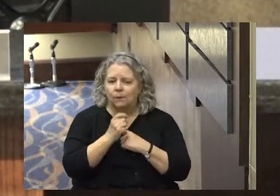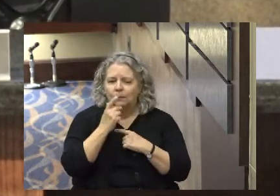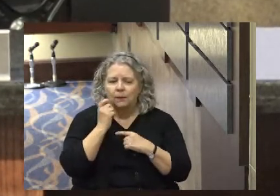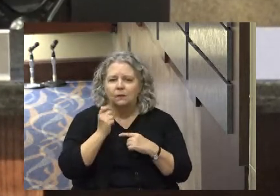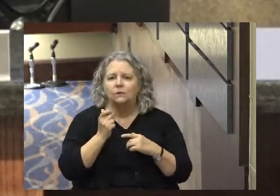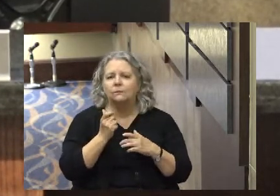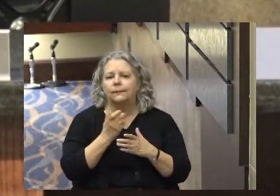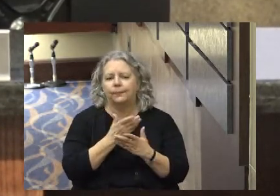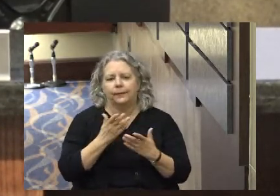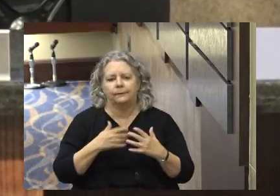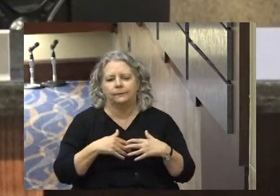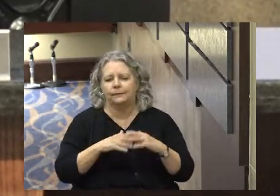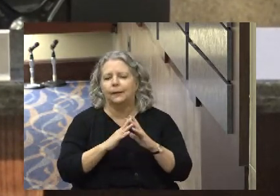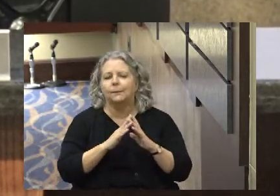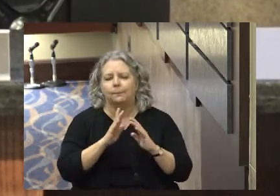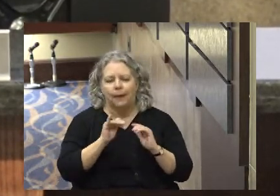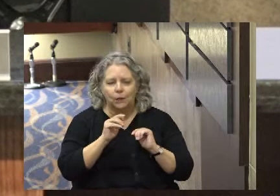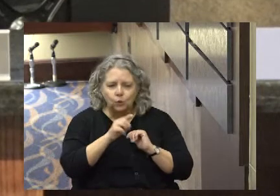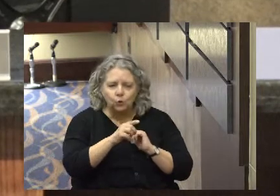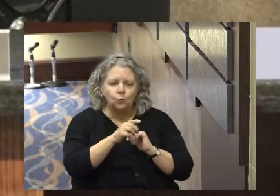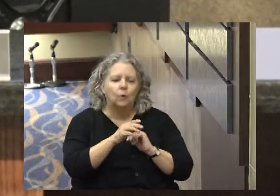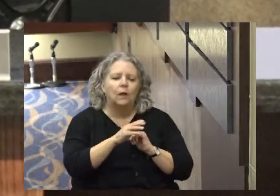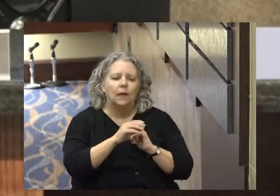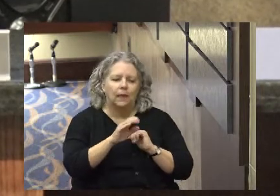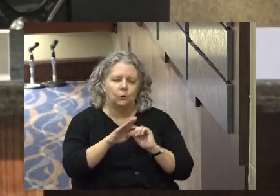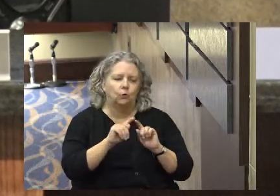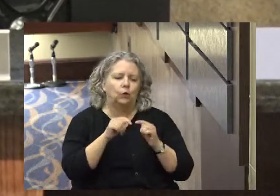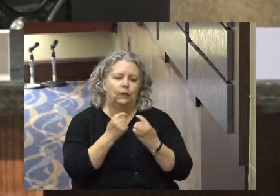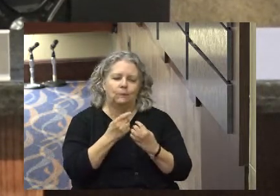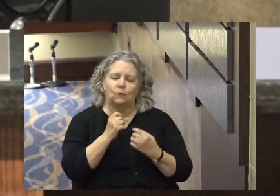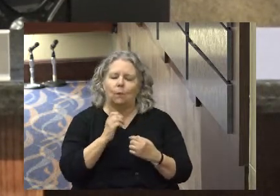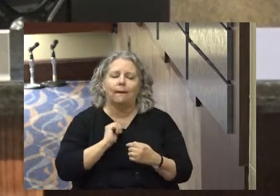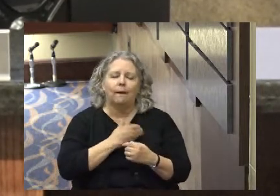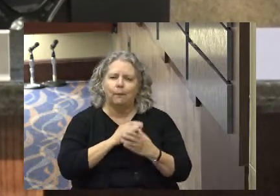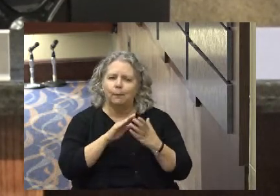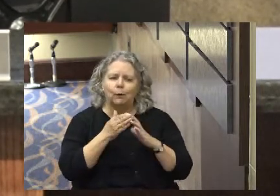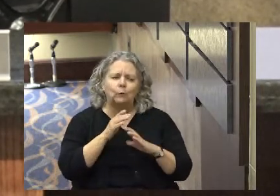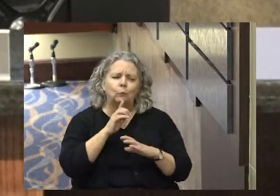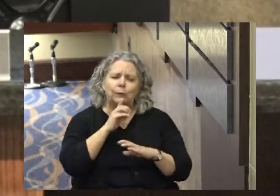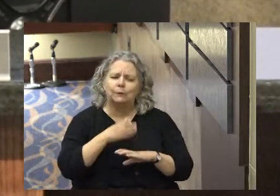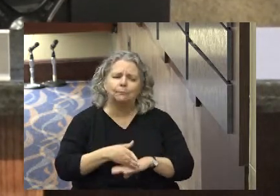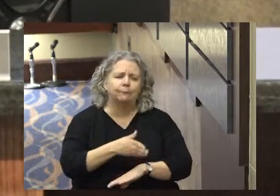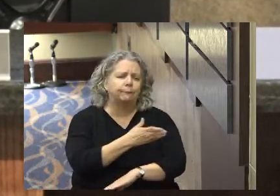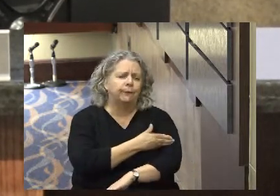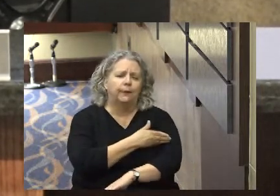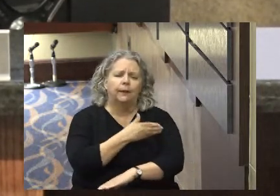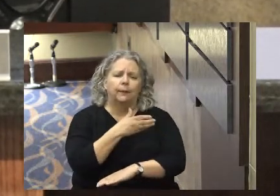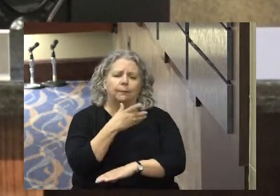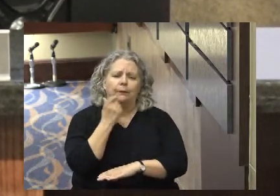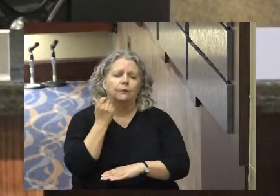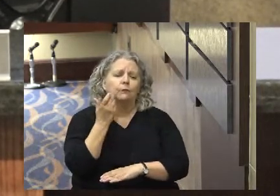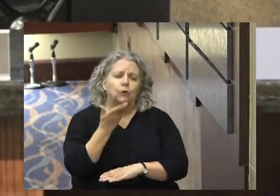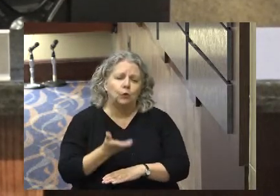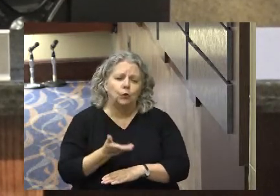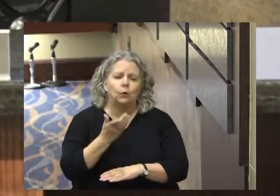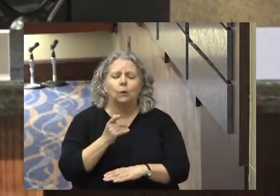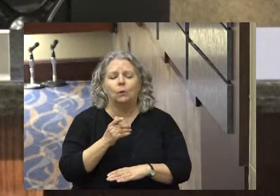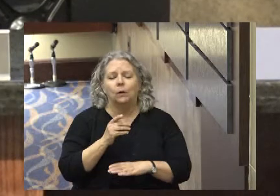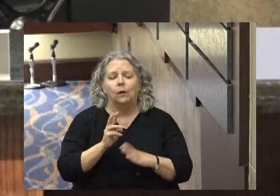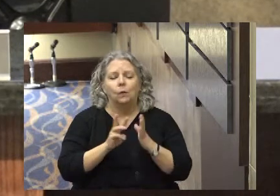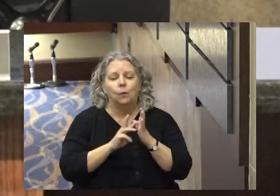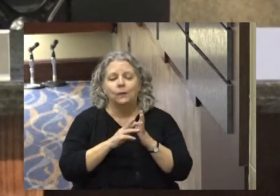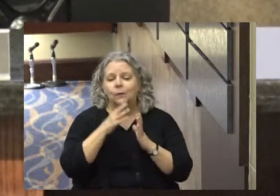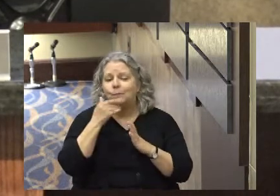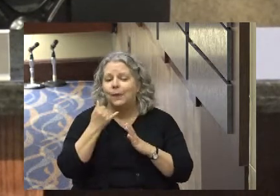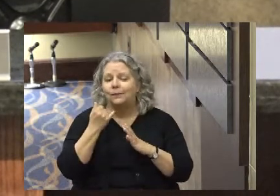deploy. So our community is truly better because of you. Waco's best days are ahead. I'm so thankful for you and Deanna and your